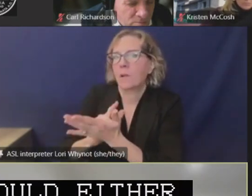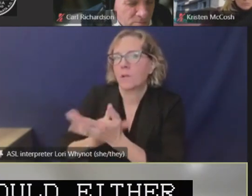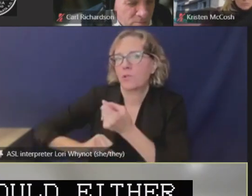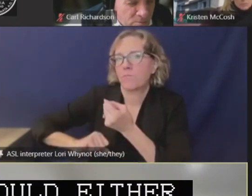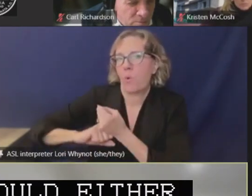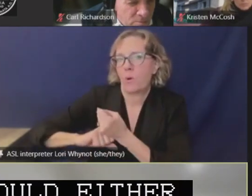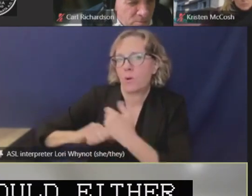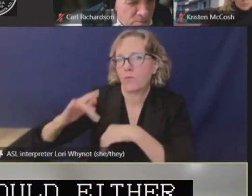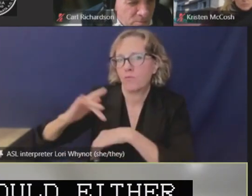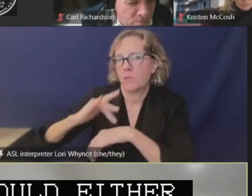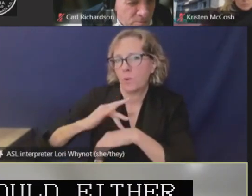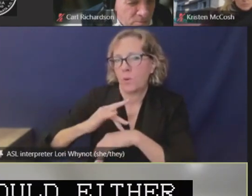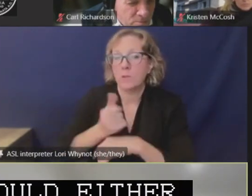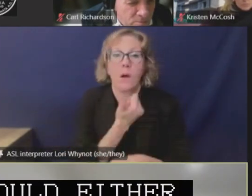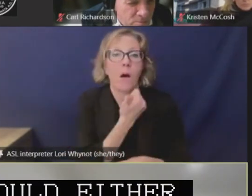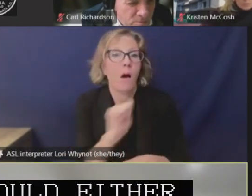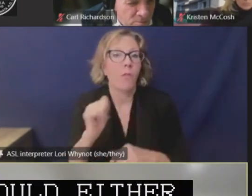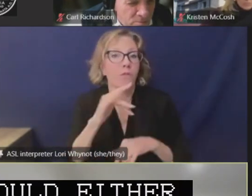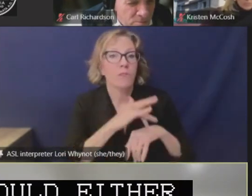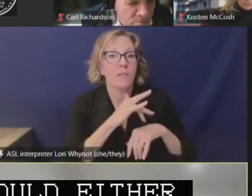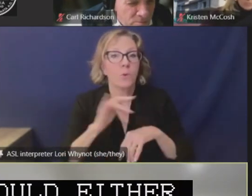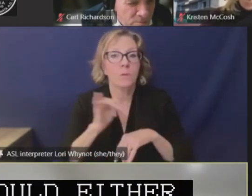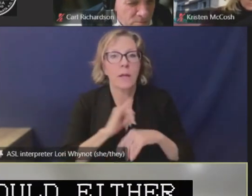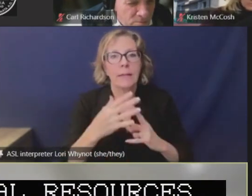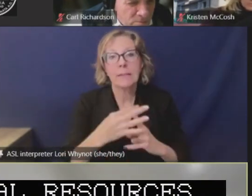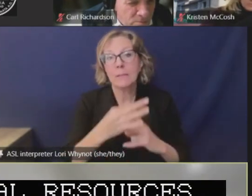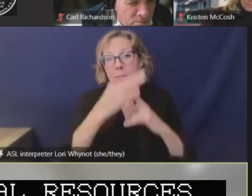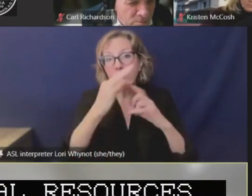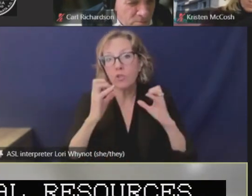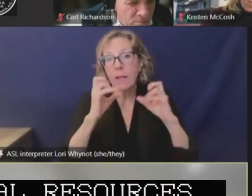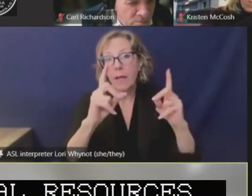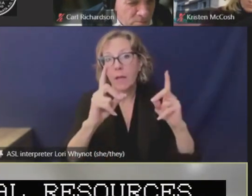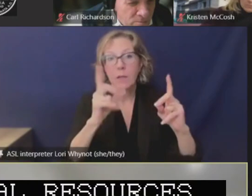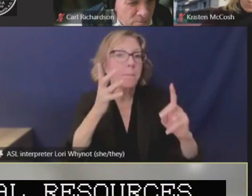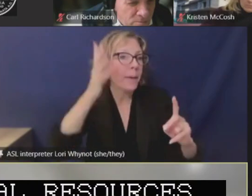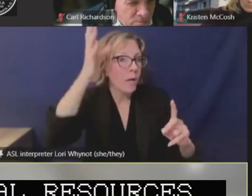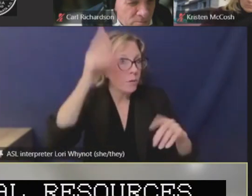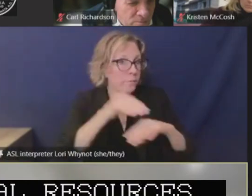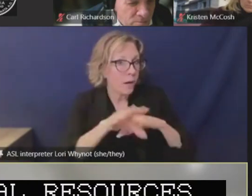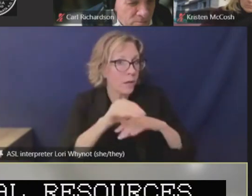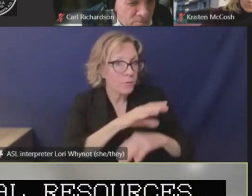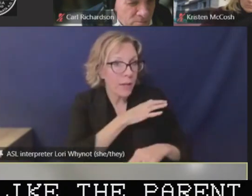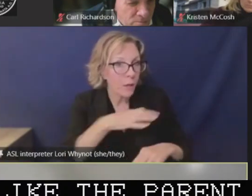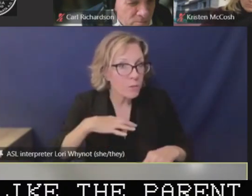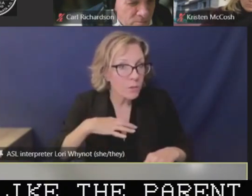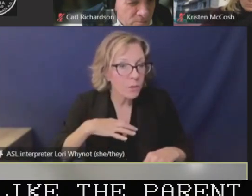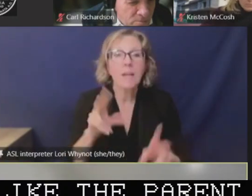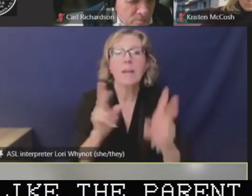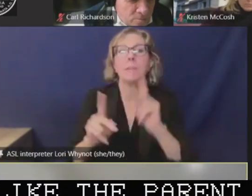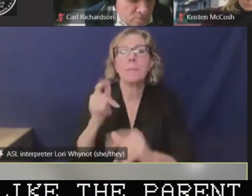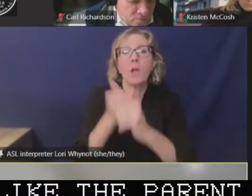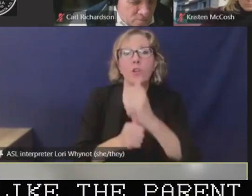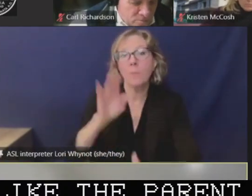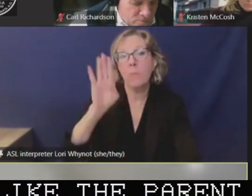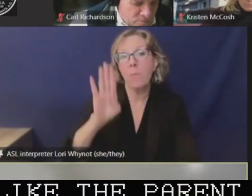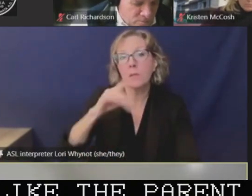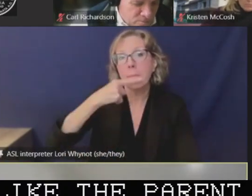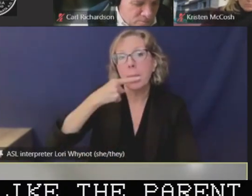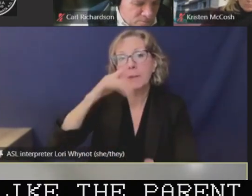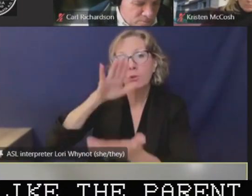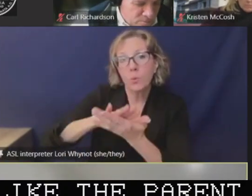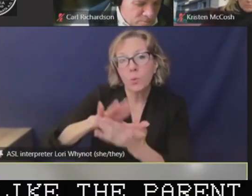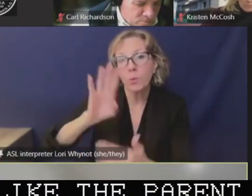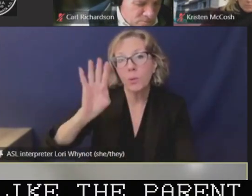like the Parent Advisory Council, Special Education Parent Advisory Council, people within BPS, there's general counsel there, to